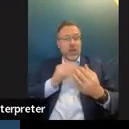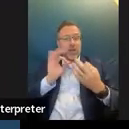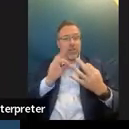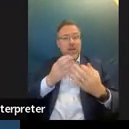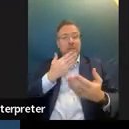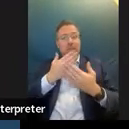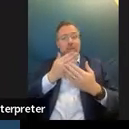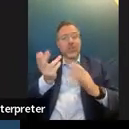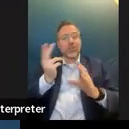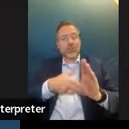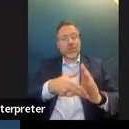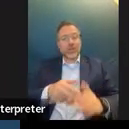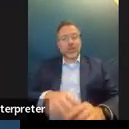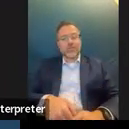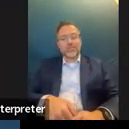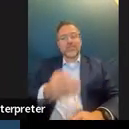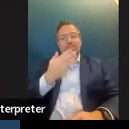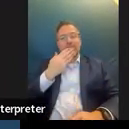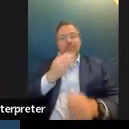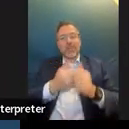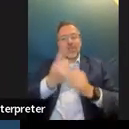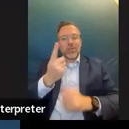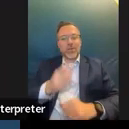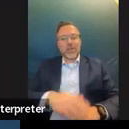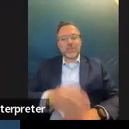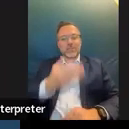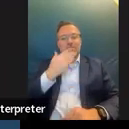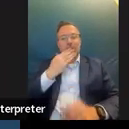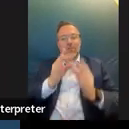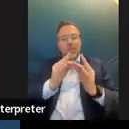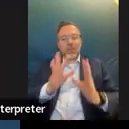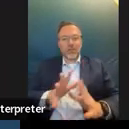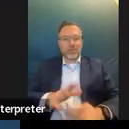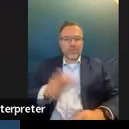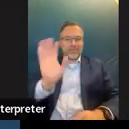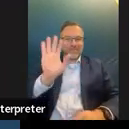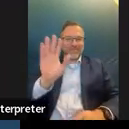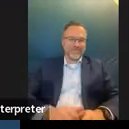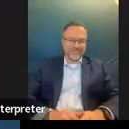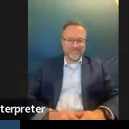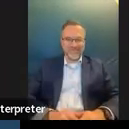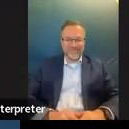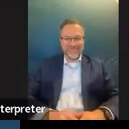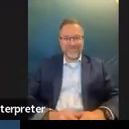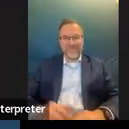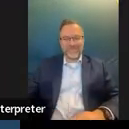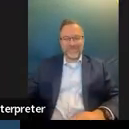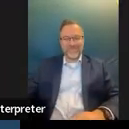us. Thank you, everyone. Thank you to our interpreter for joining us, too. Appreciate it.